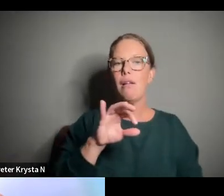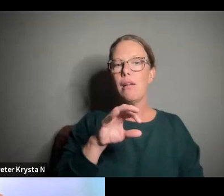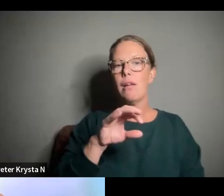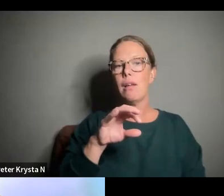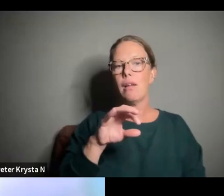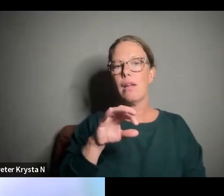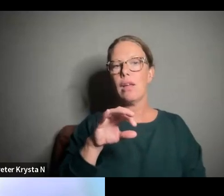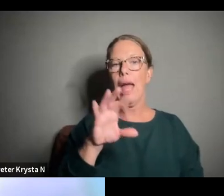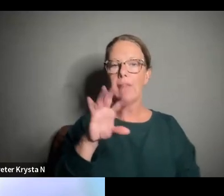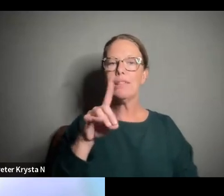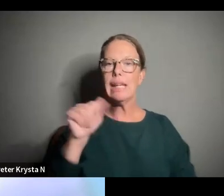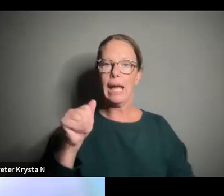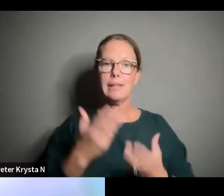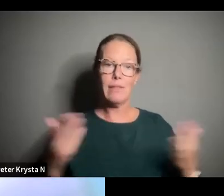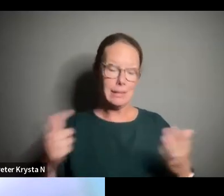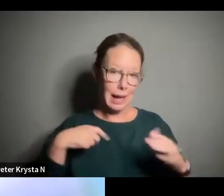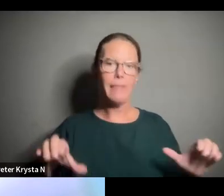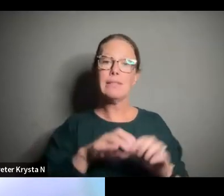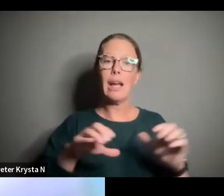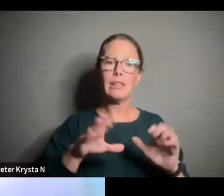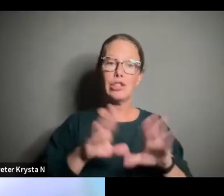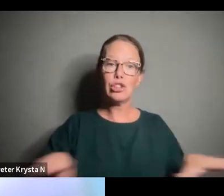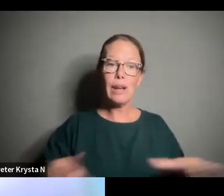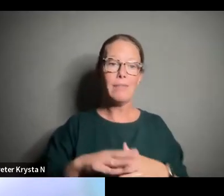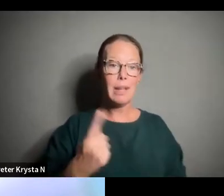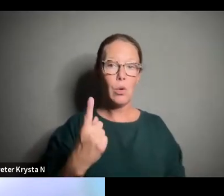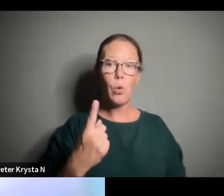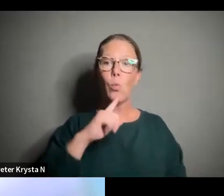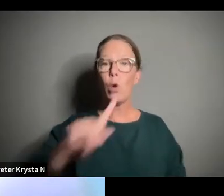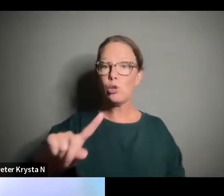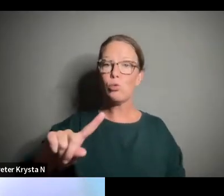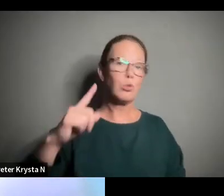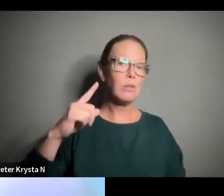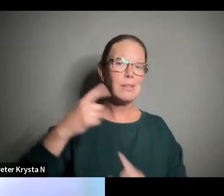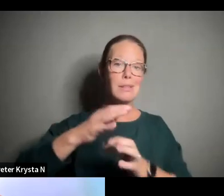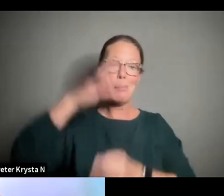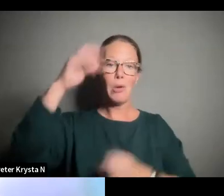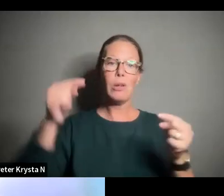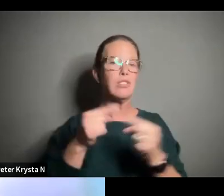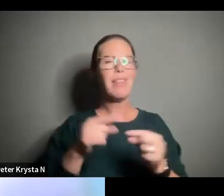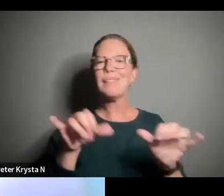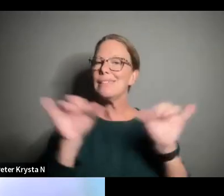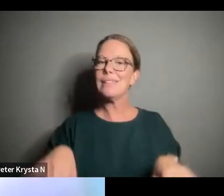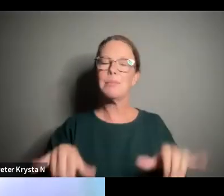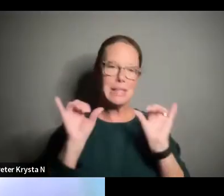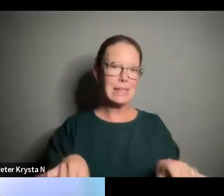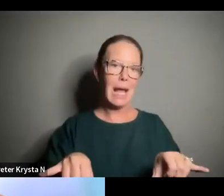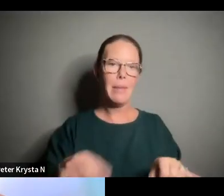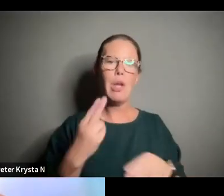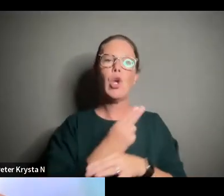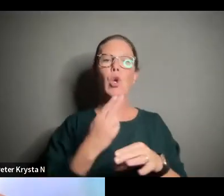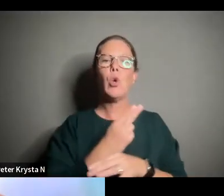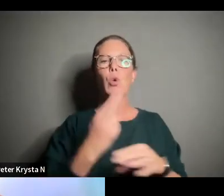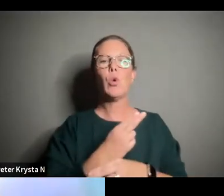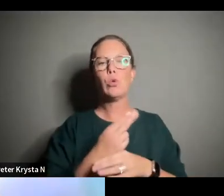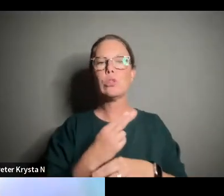done children. I mean, I've done a 1-year-old spinal cord injured patient. The system works the same. We do utilize a much higher respiratory